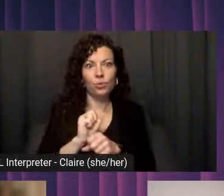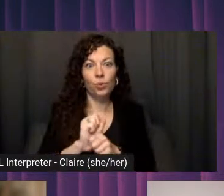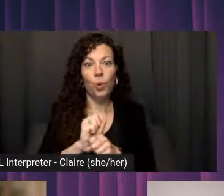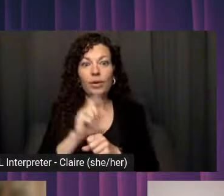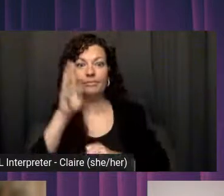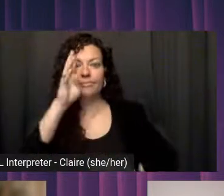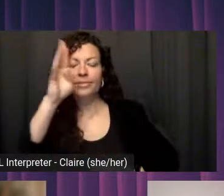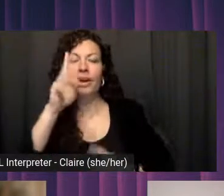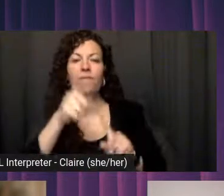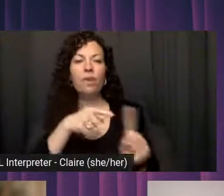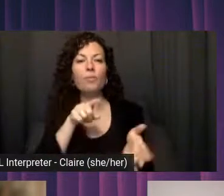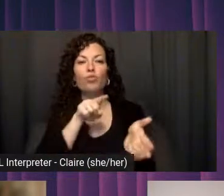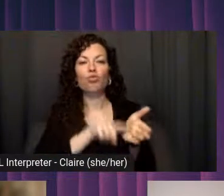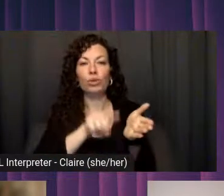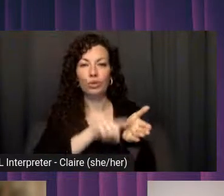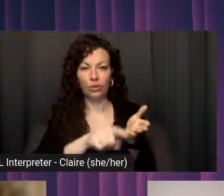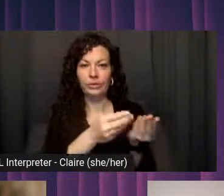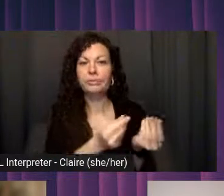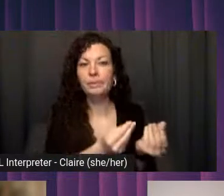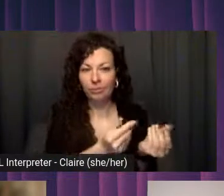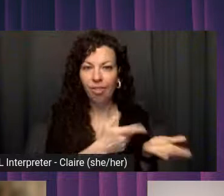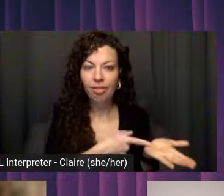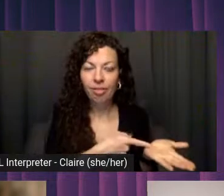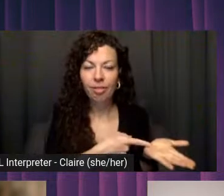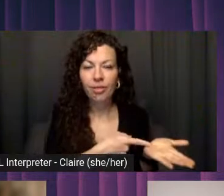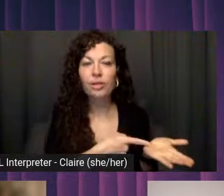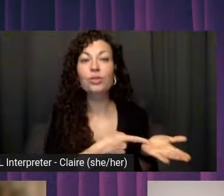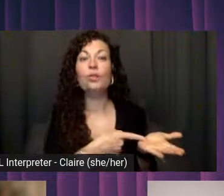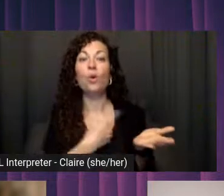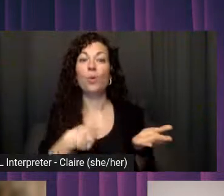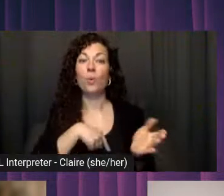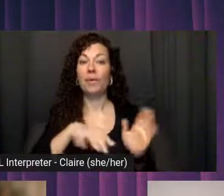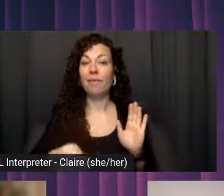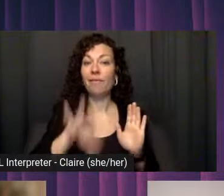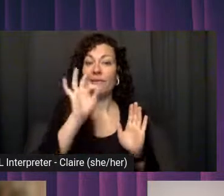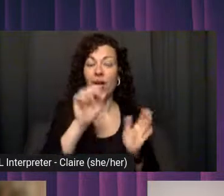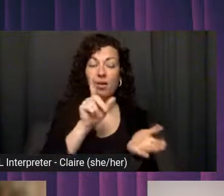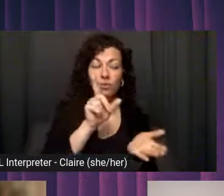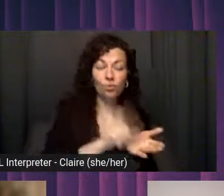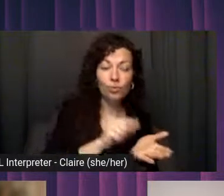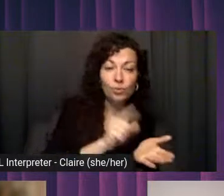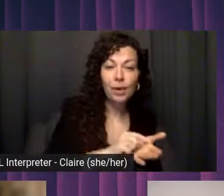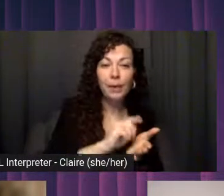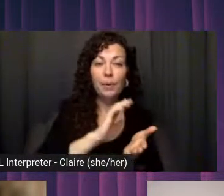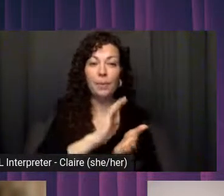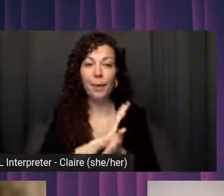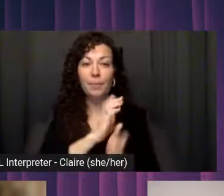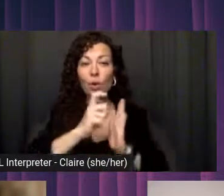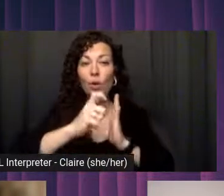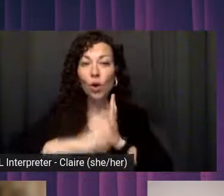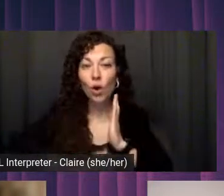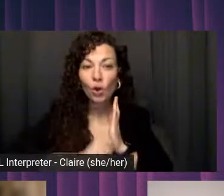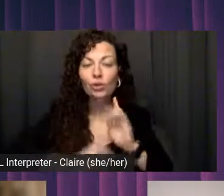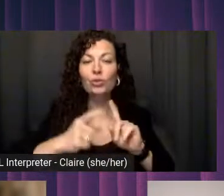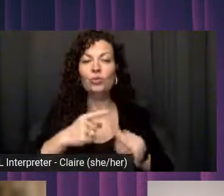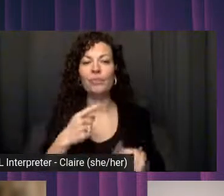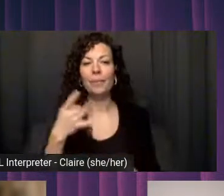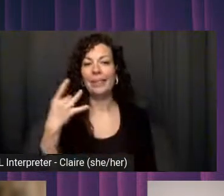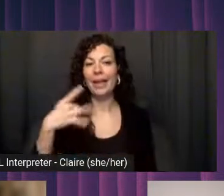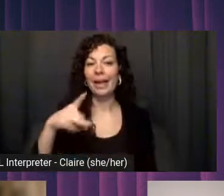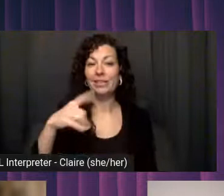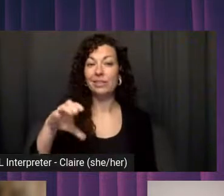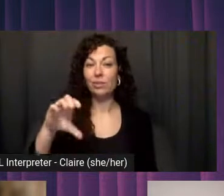and newspaper articles from the late 1800s and early 1900s. In a few minutes, we are going to be